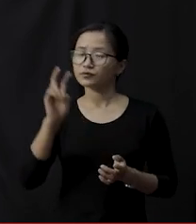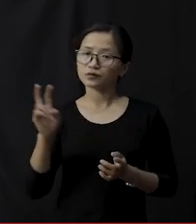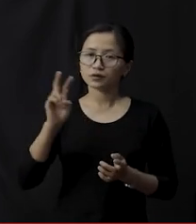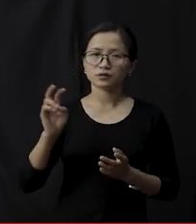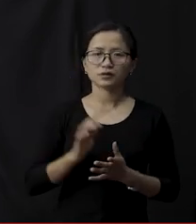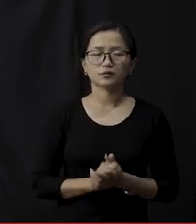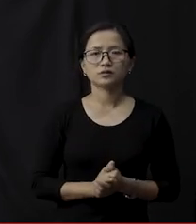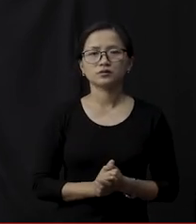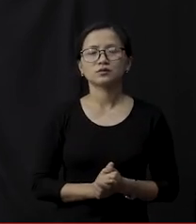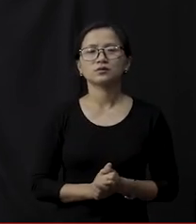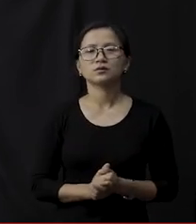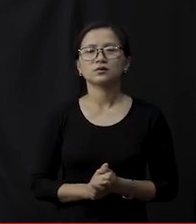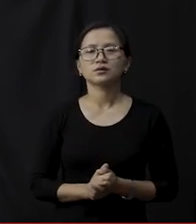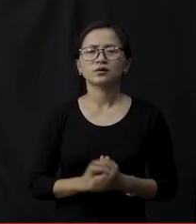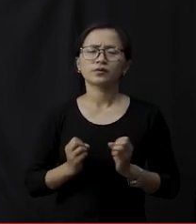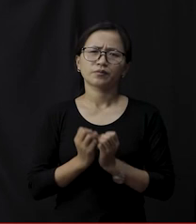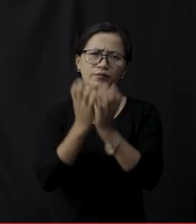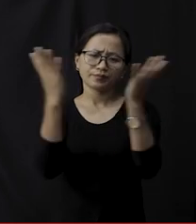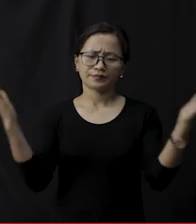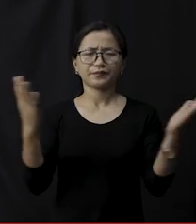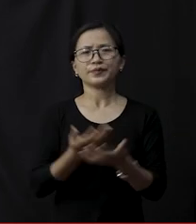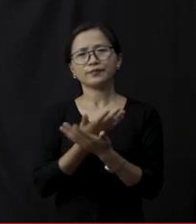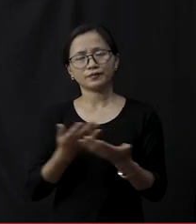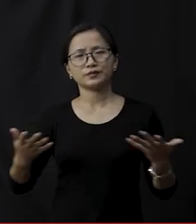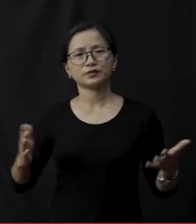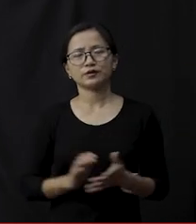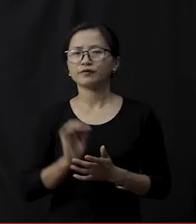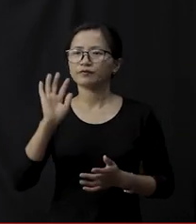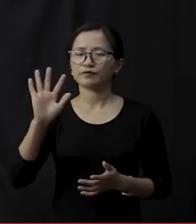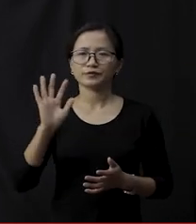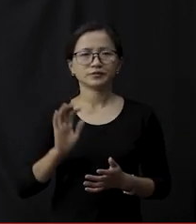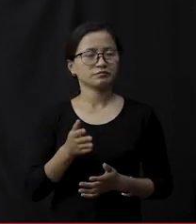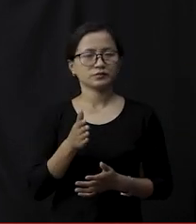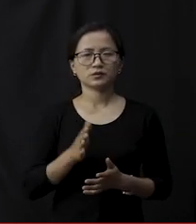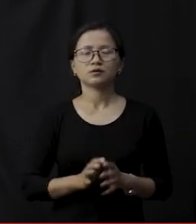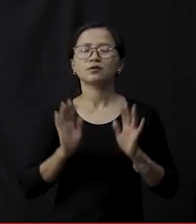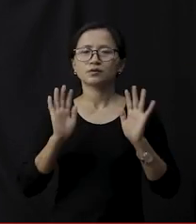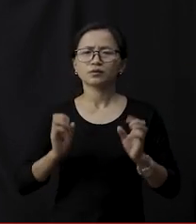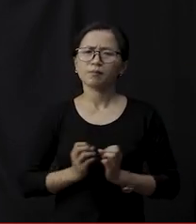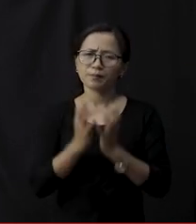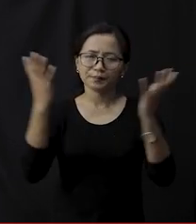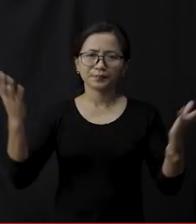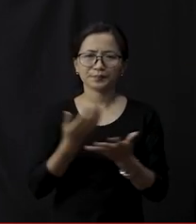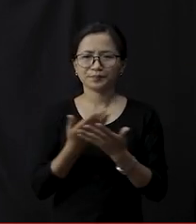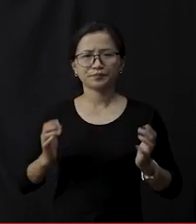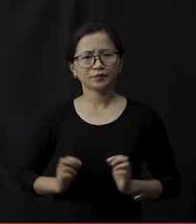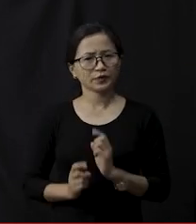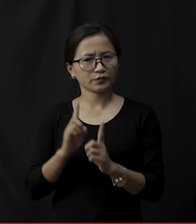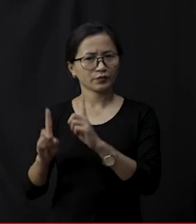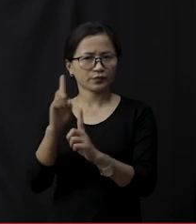right? Now, students, we have many things, okay? Not only five things, but we have many things that we get from plants.